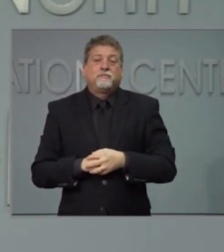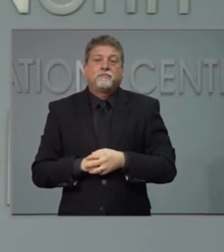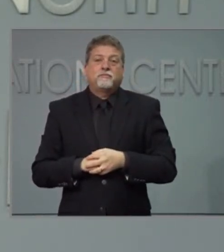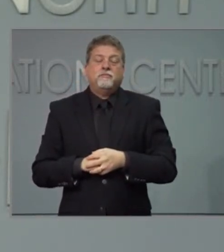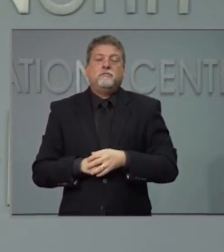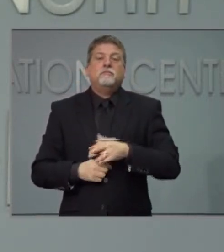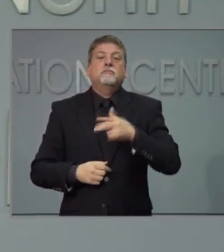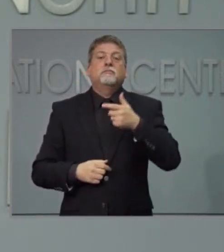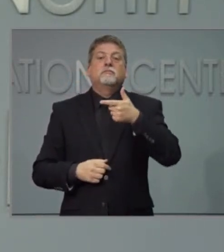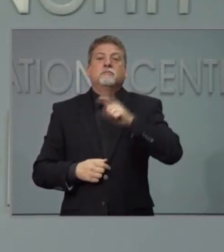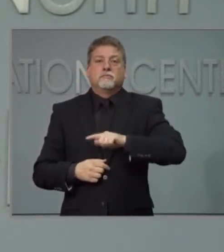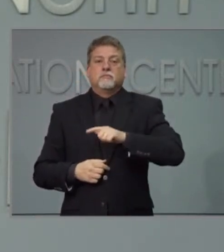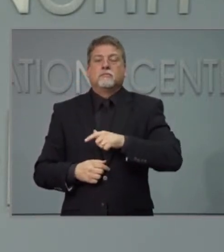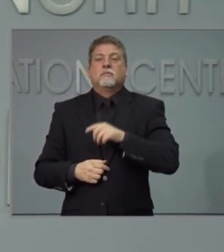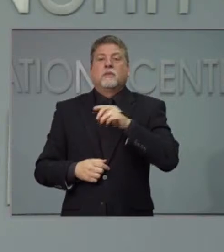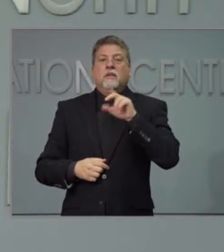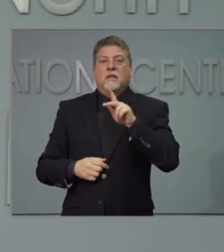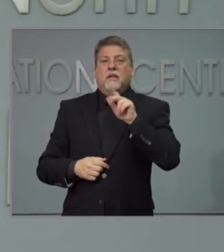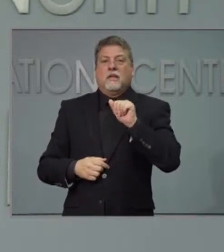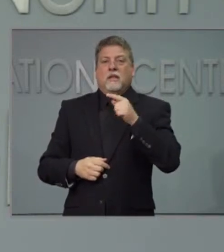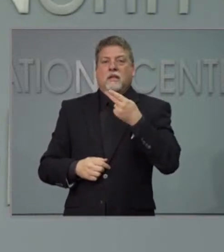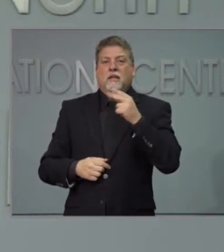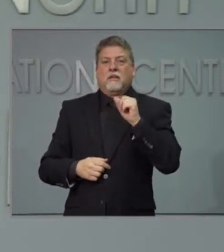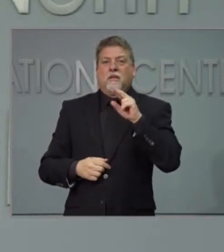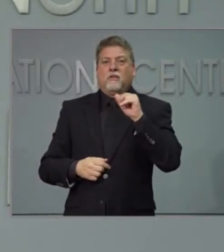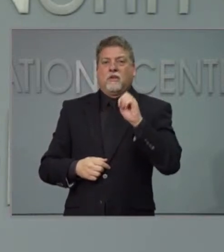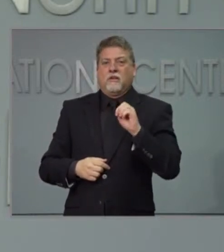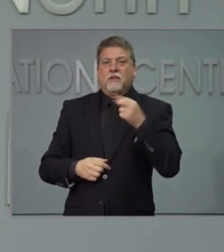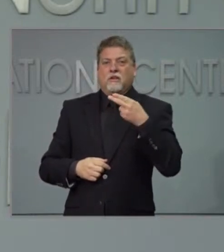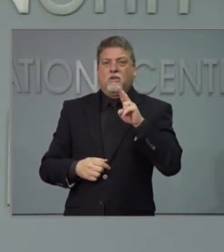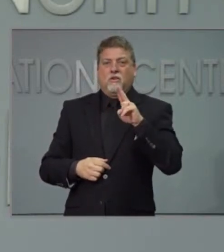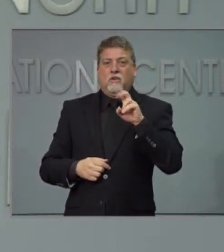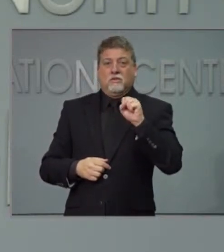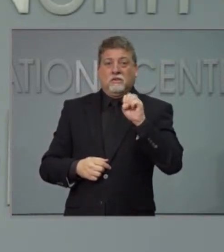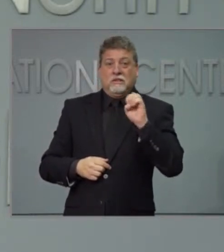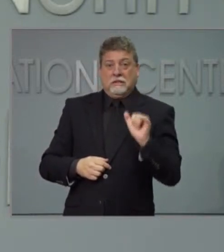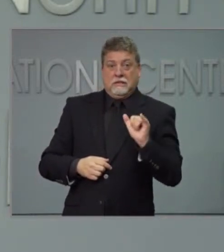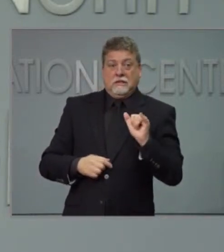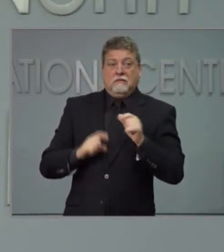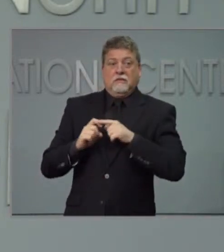Our next question is from Catherine Hussey with WCTI.